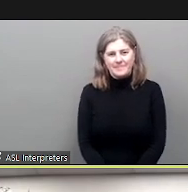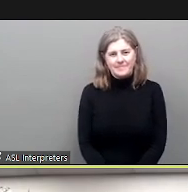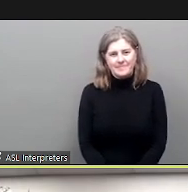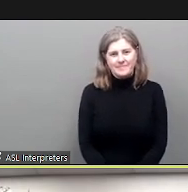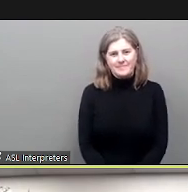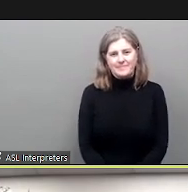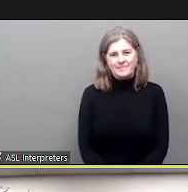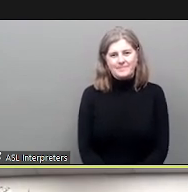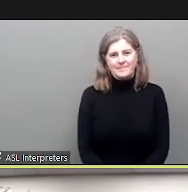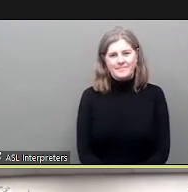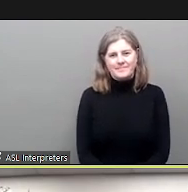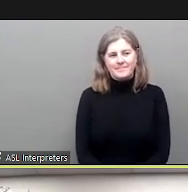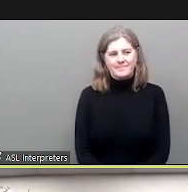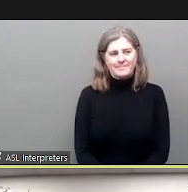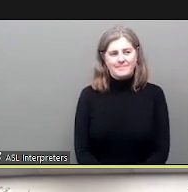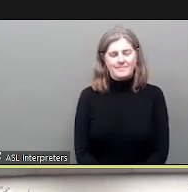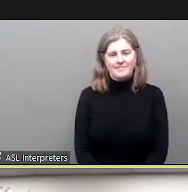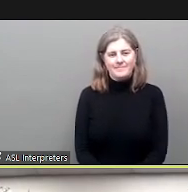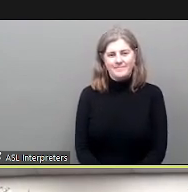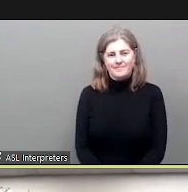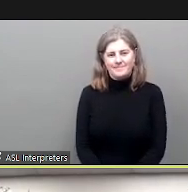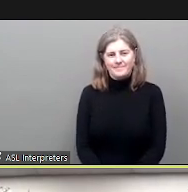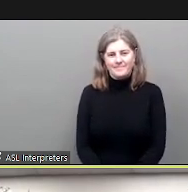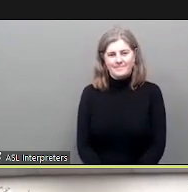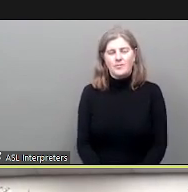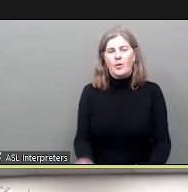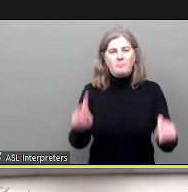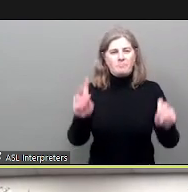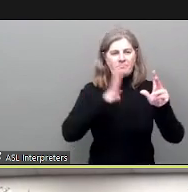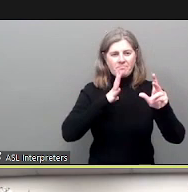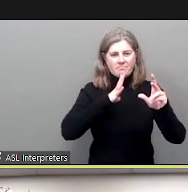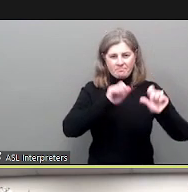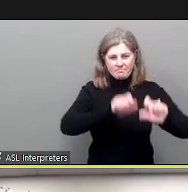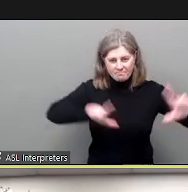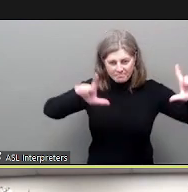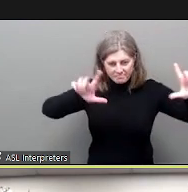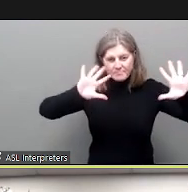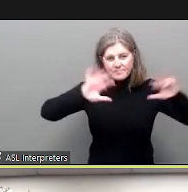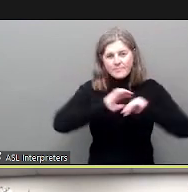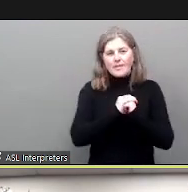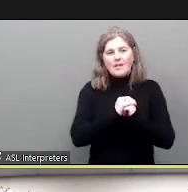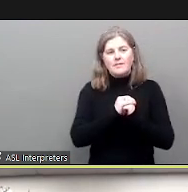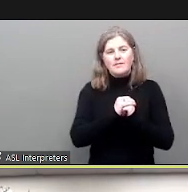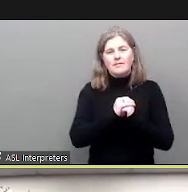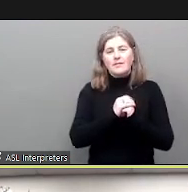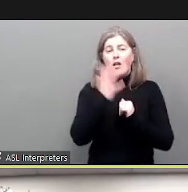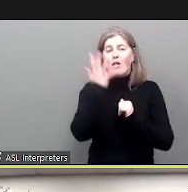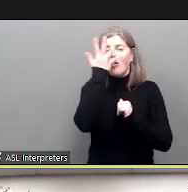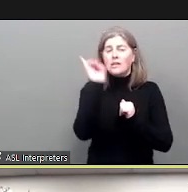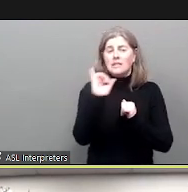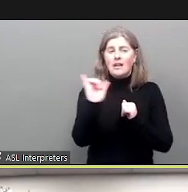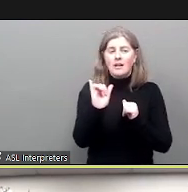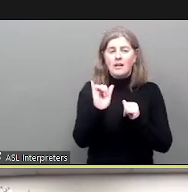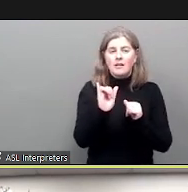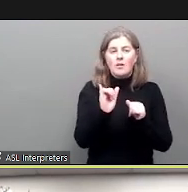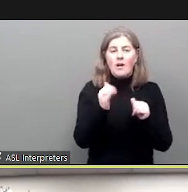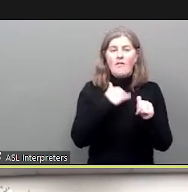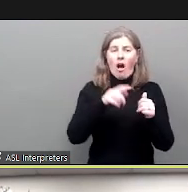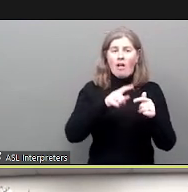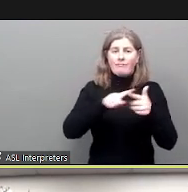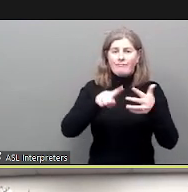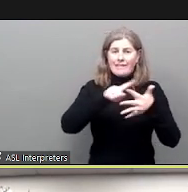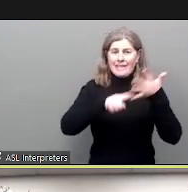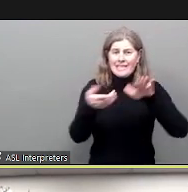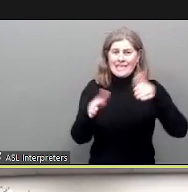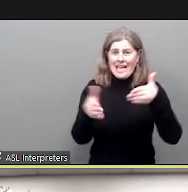And then let me figure out how to get rid of the pictures of my colleague. Okay, there we go. So, this looks like, we had all these deaths last